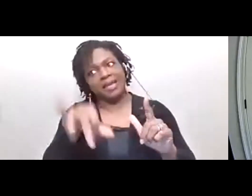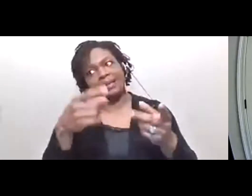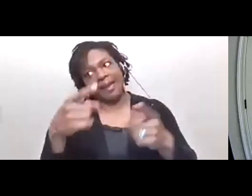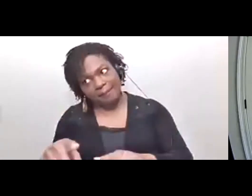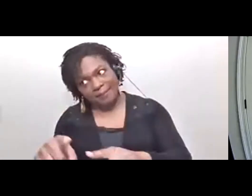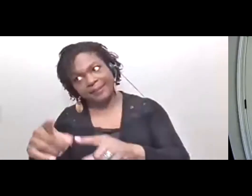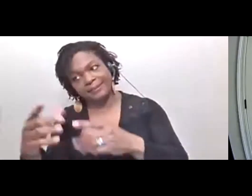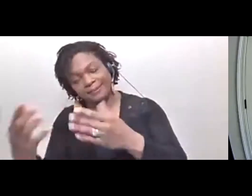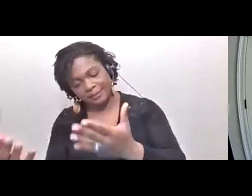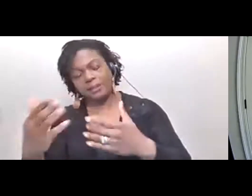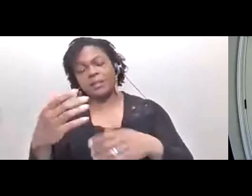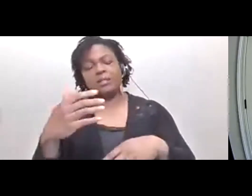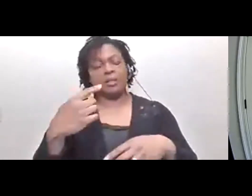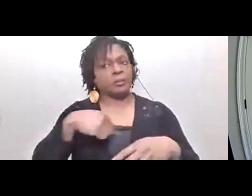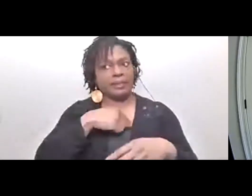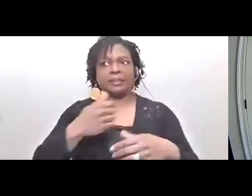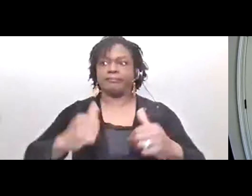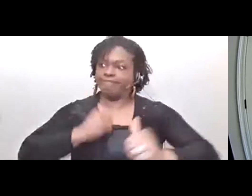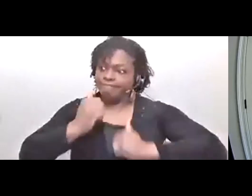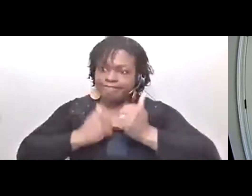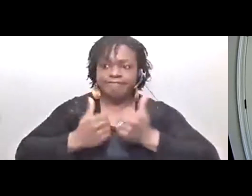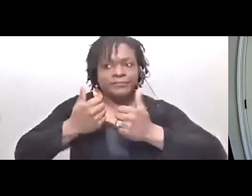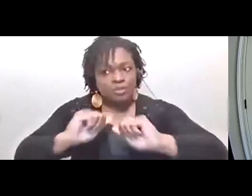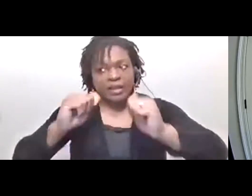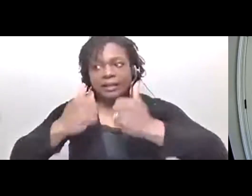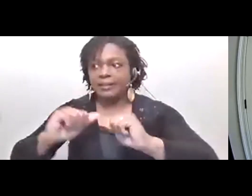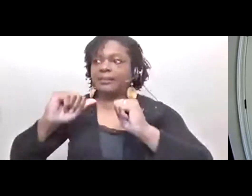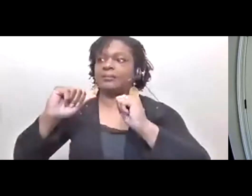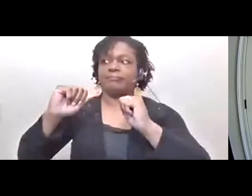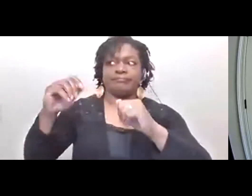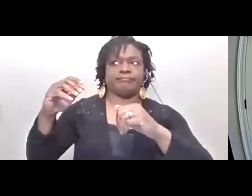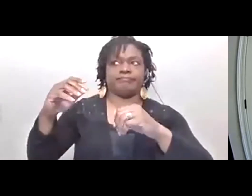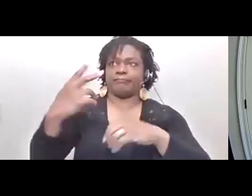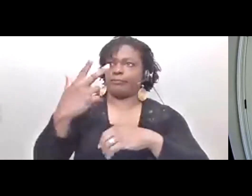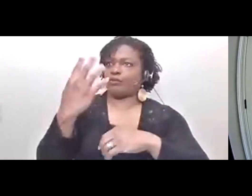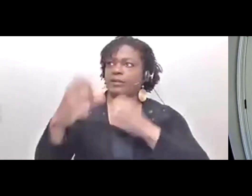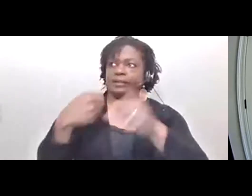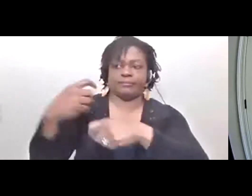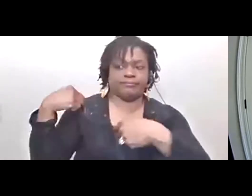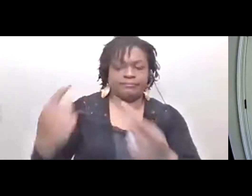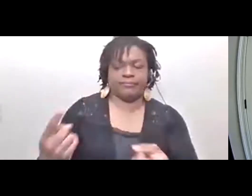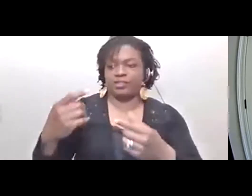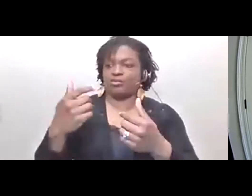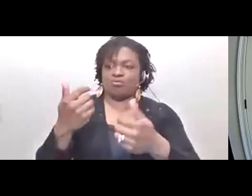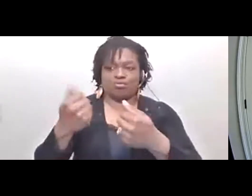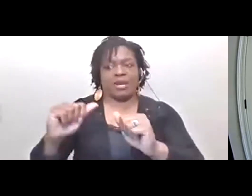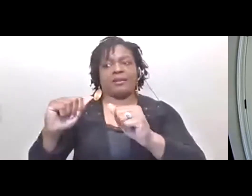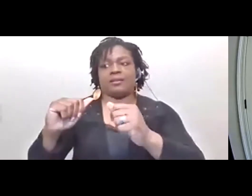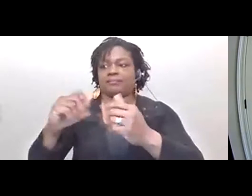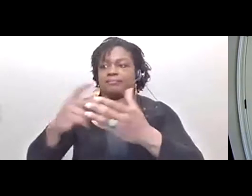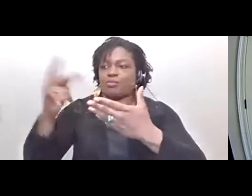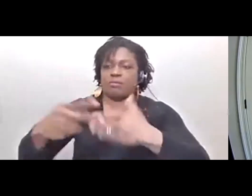been tremendous efforts in the past 3 or 4 years to reform the MHR program, and we're slowly getting